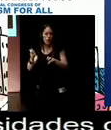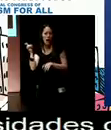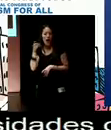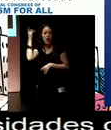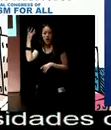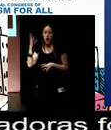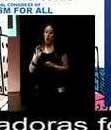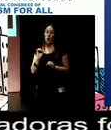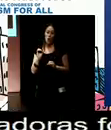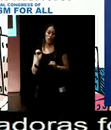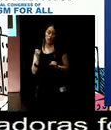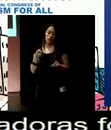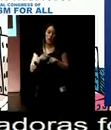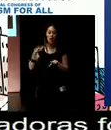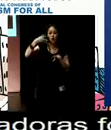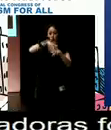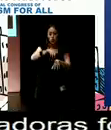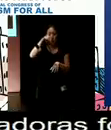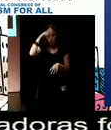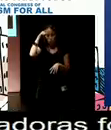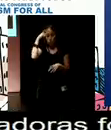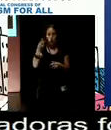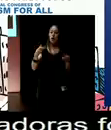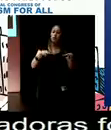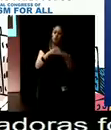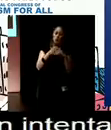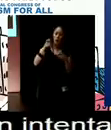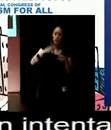to offer culture, or to try to include